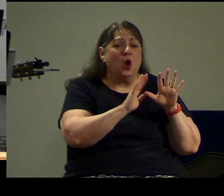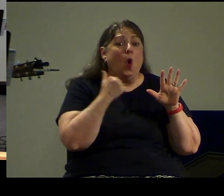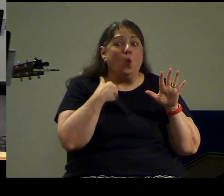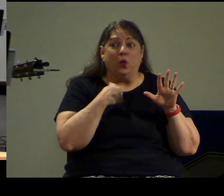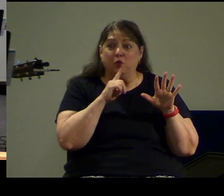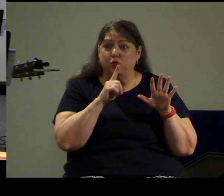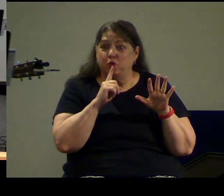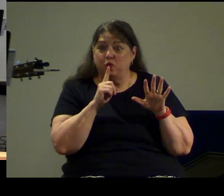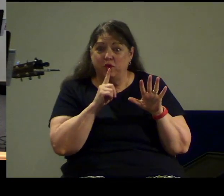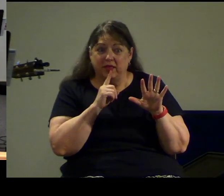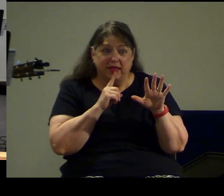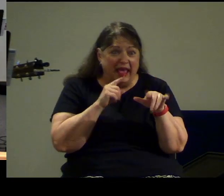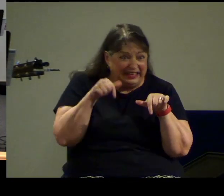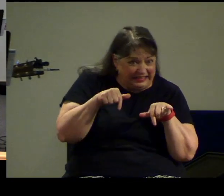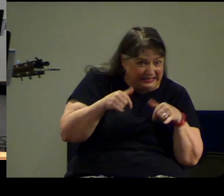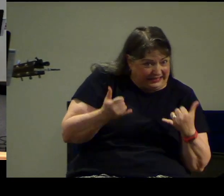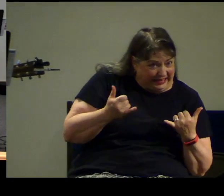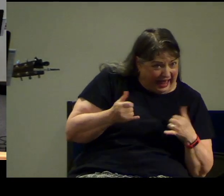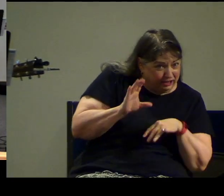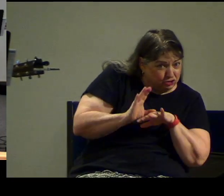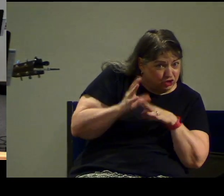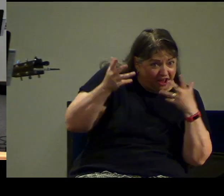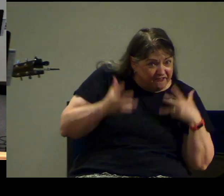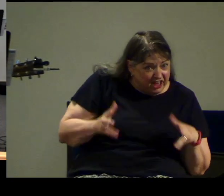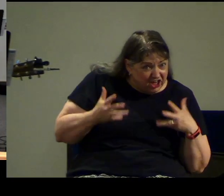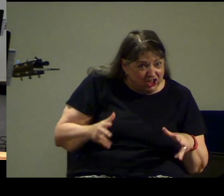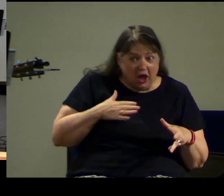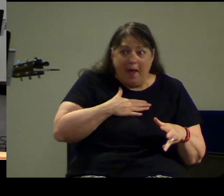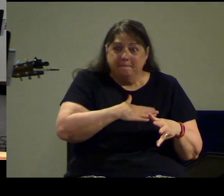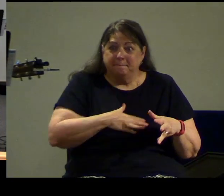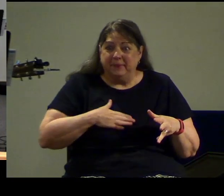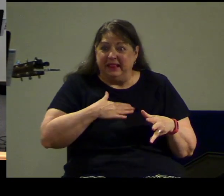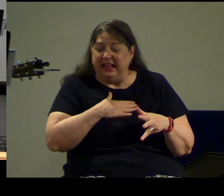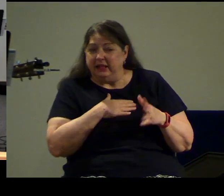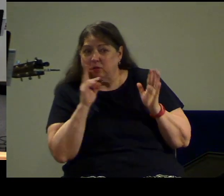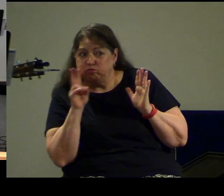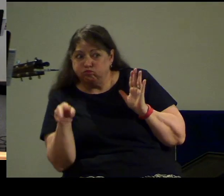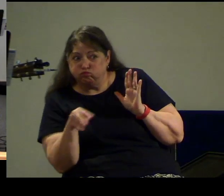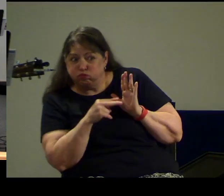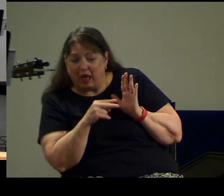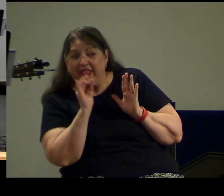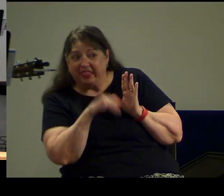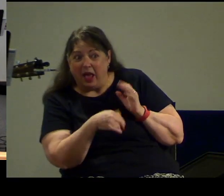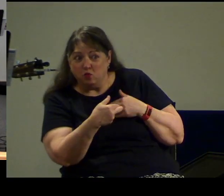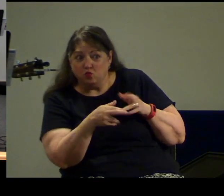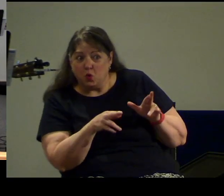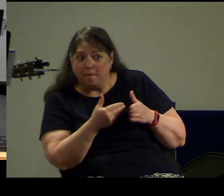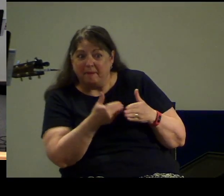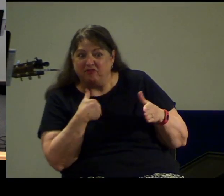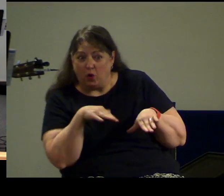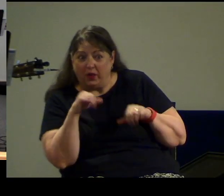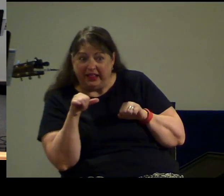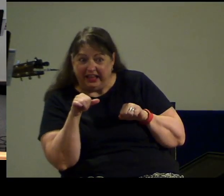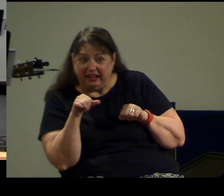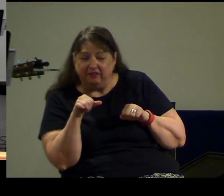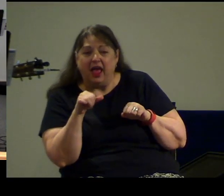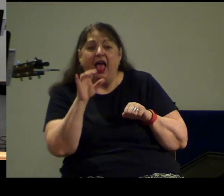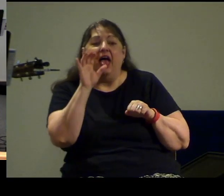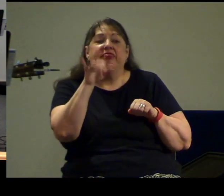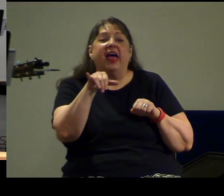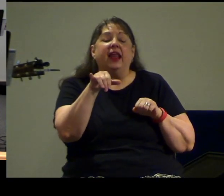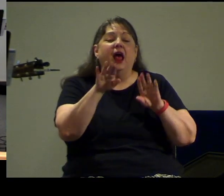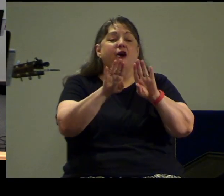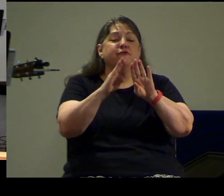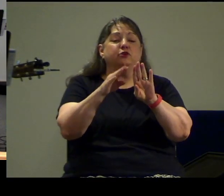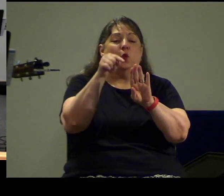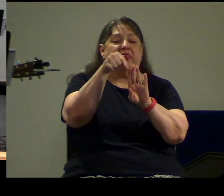would love for you, as you are leaving, to go check out the room. When you walk out of the sanctuary, it's the first door on your left. Check it